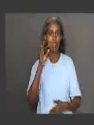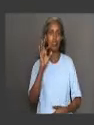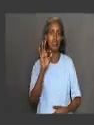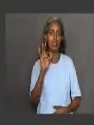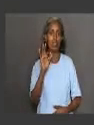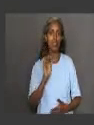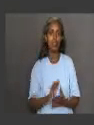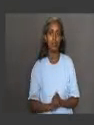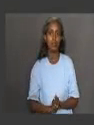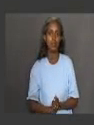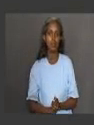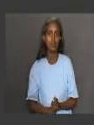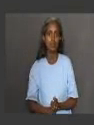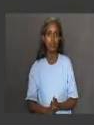9.